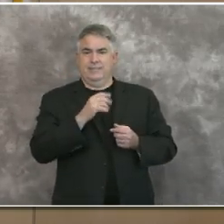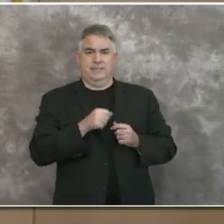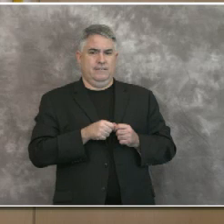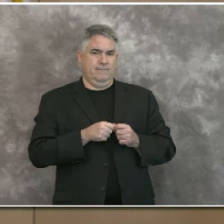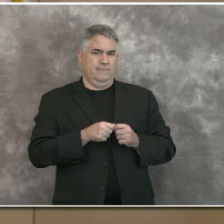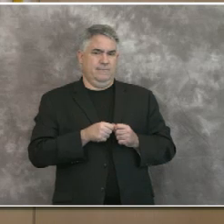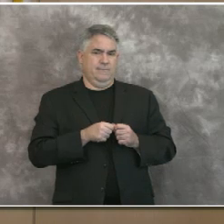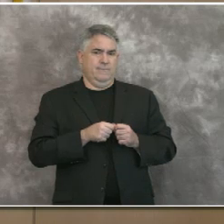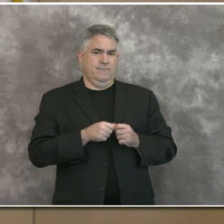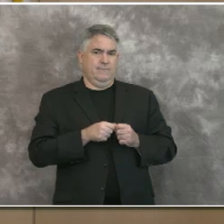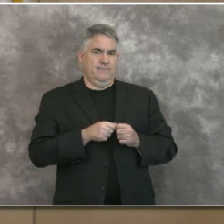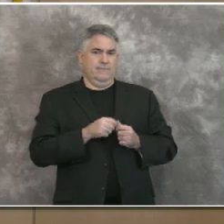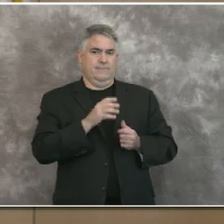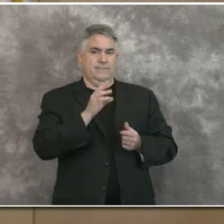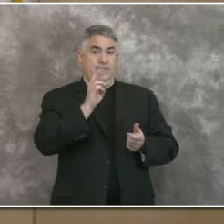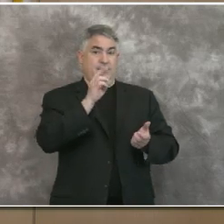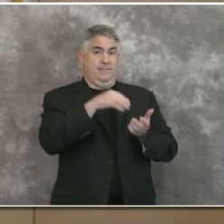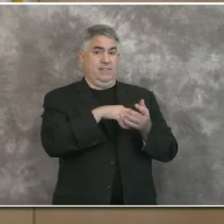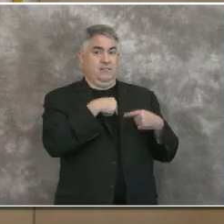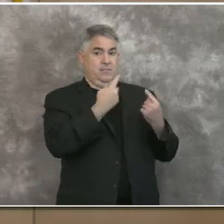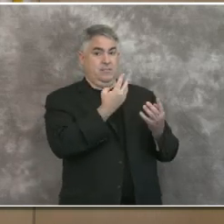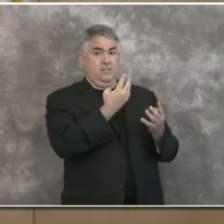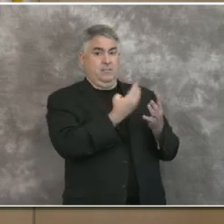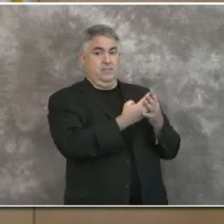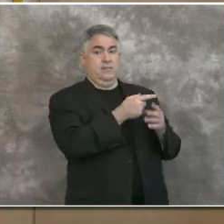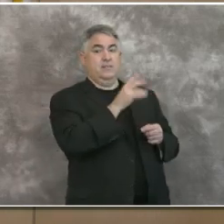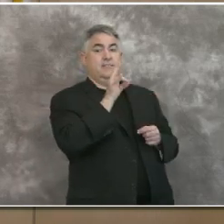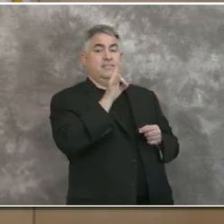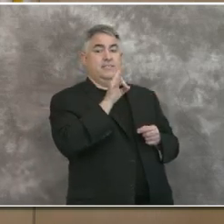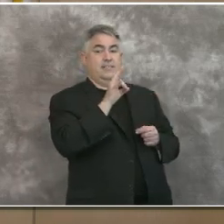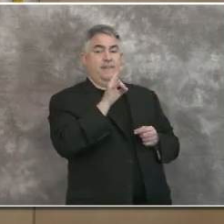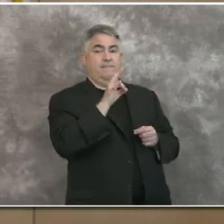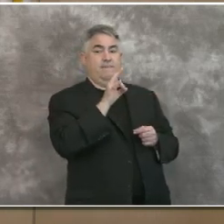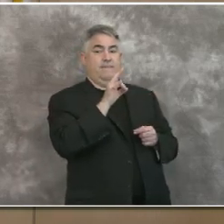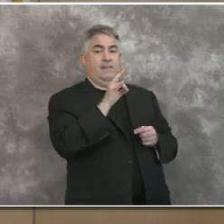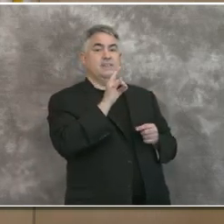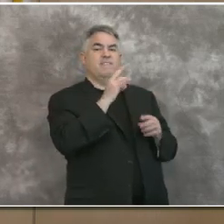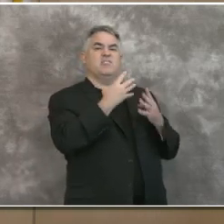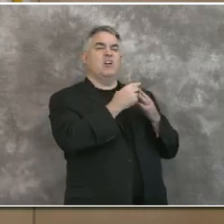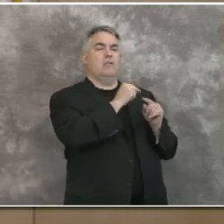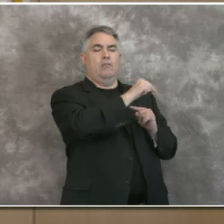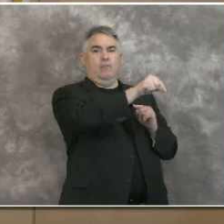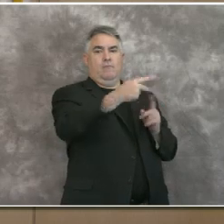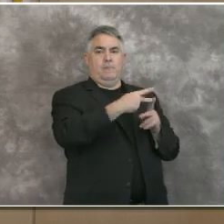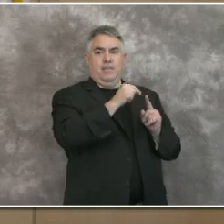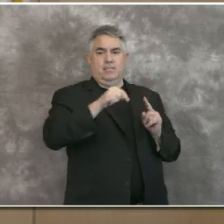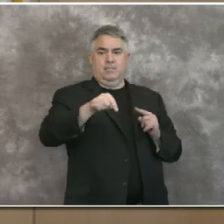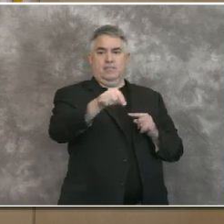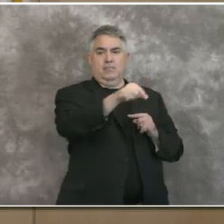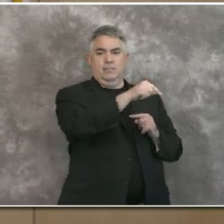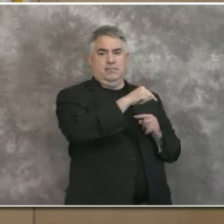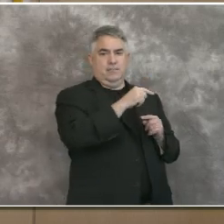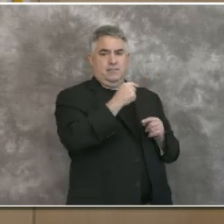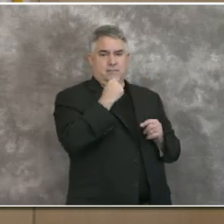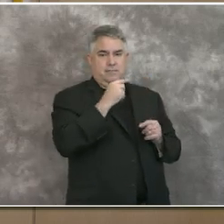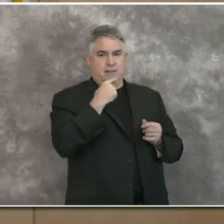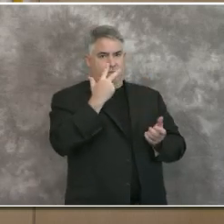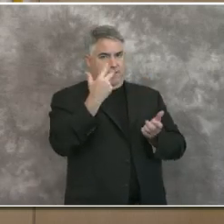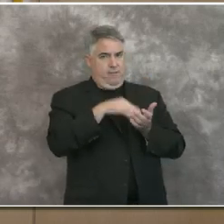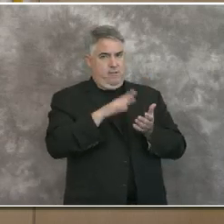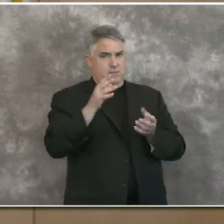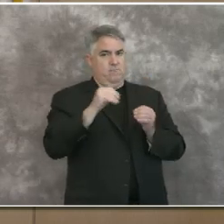individuals. So we meet weekly, if not even more often with